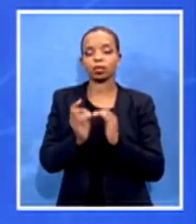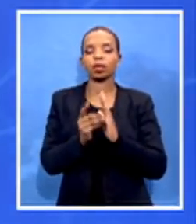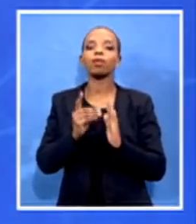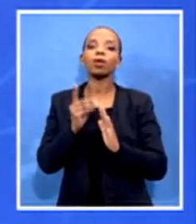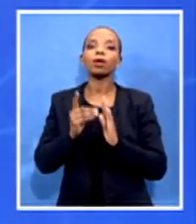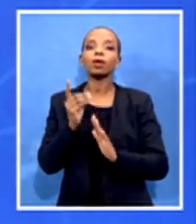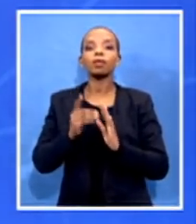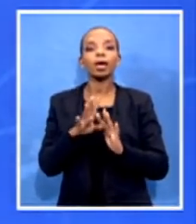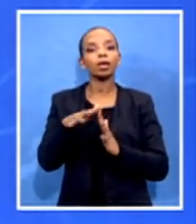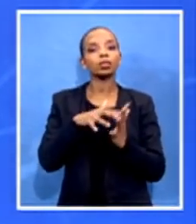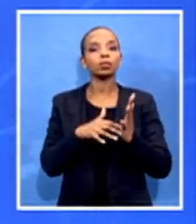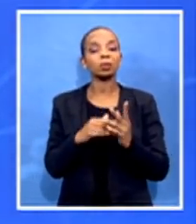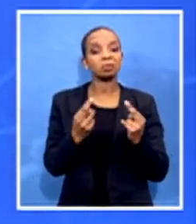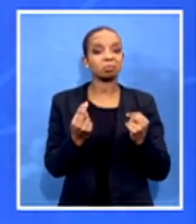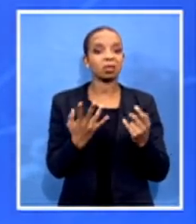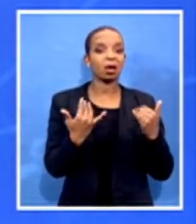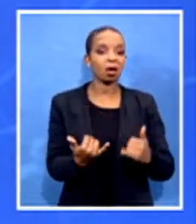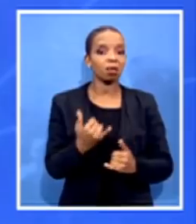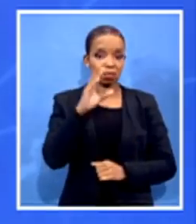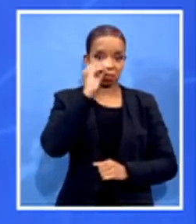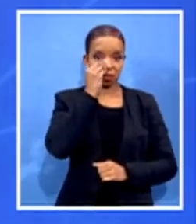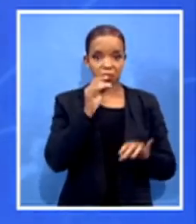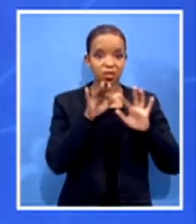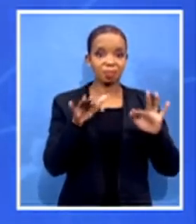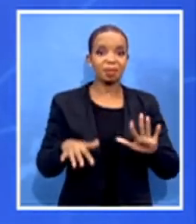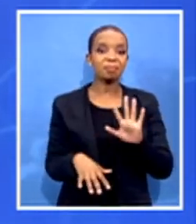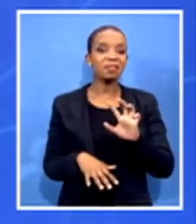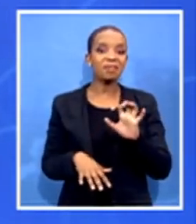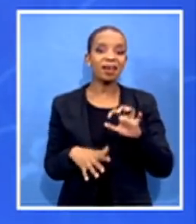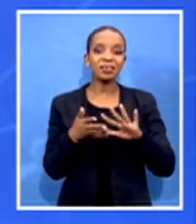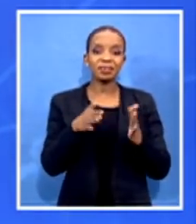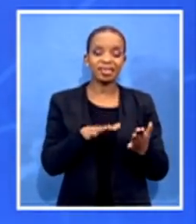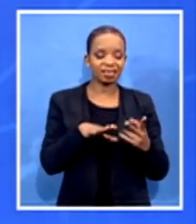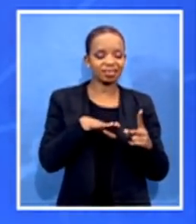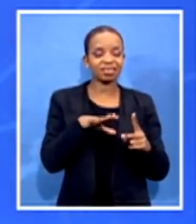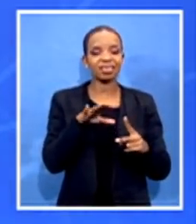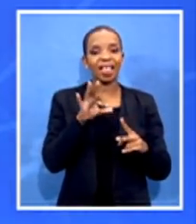story. News just in: a church hostage drama has left 5 people dead and 30 more